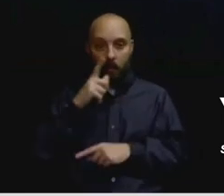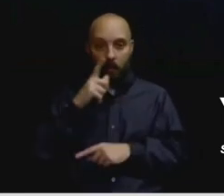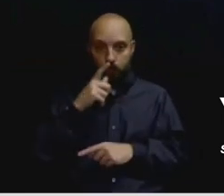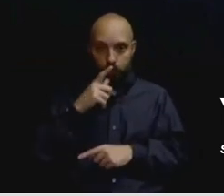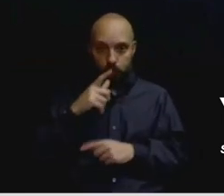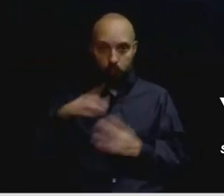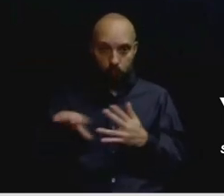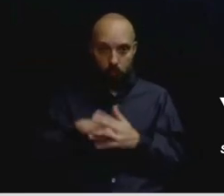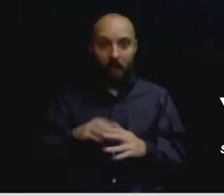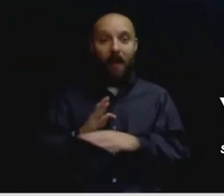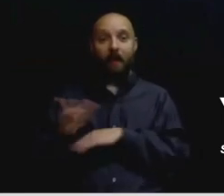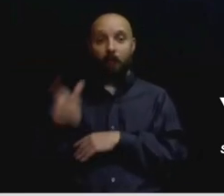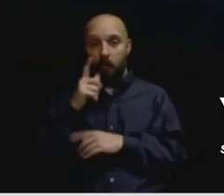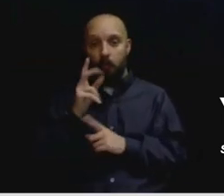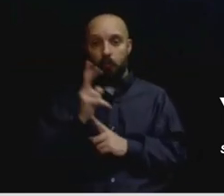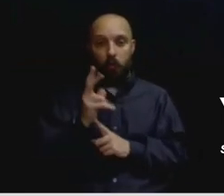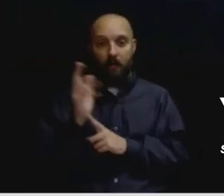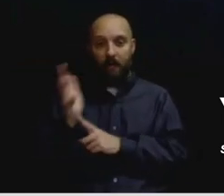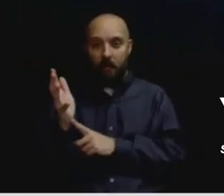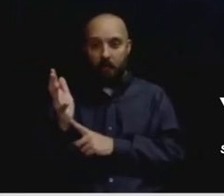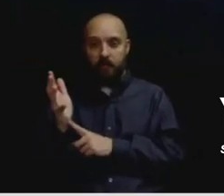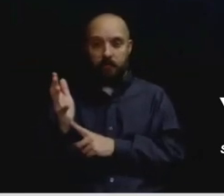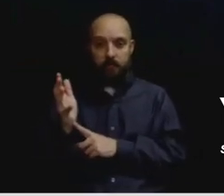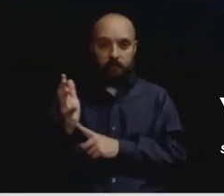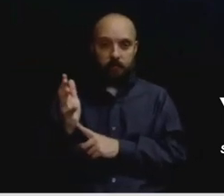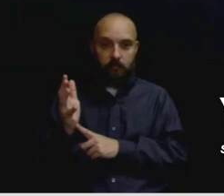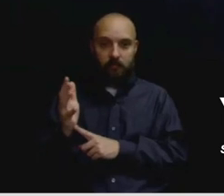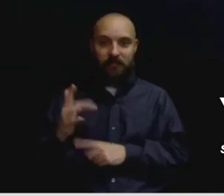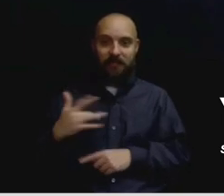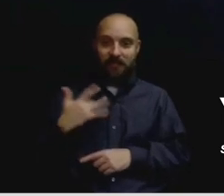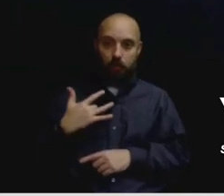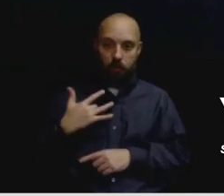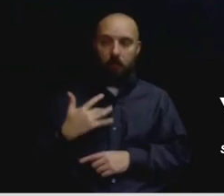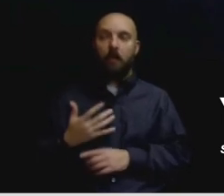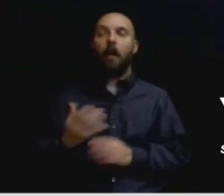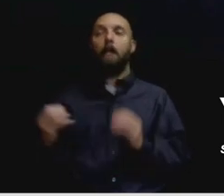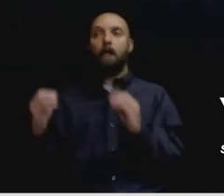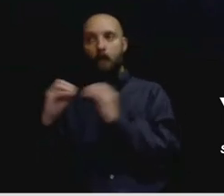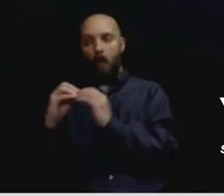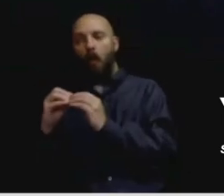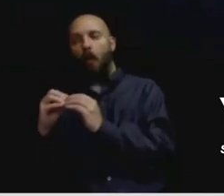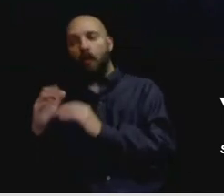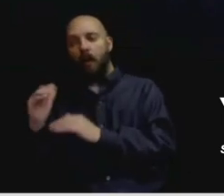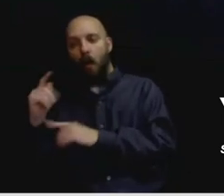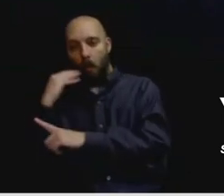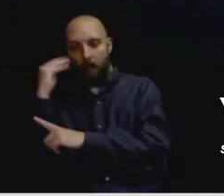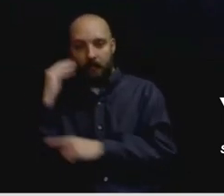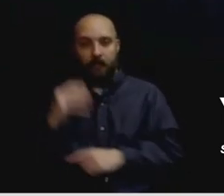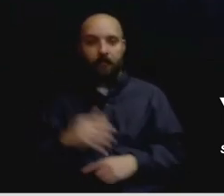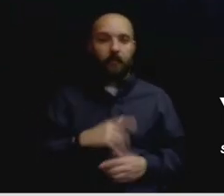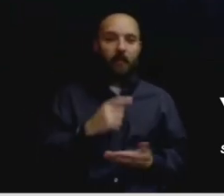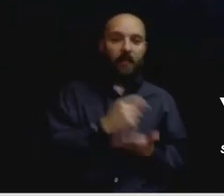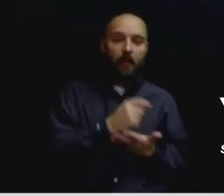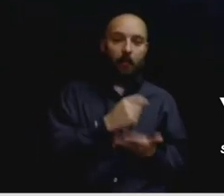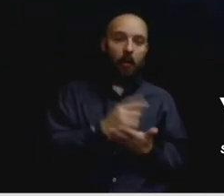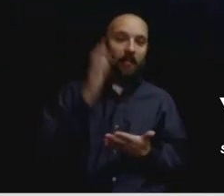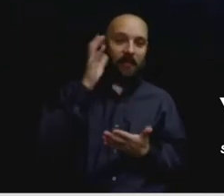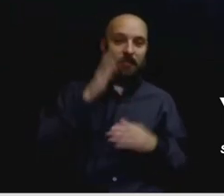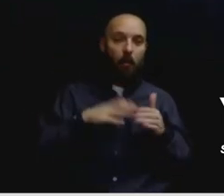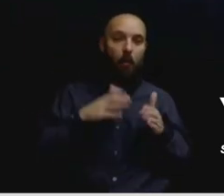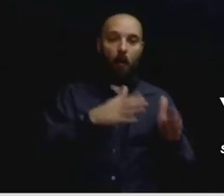After lunch, 2 to 5 minutes of sensory, more when I'm at home versus work. Therapeutic listening on the way